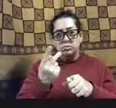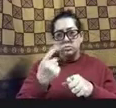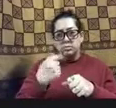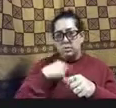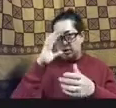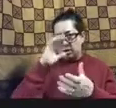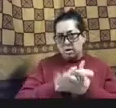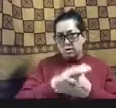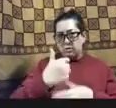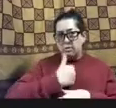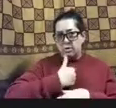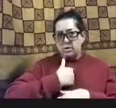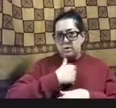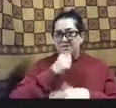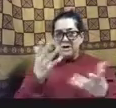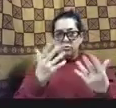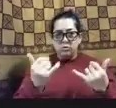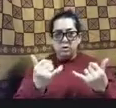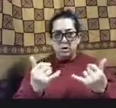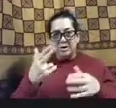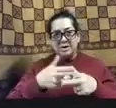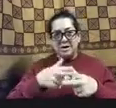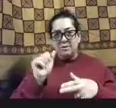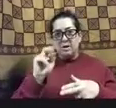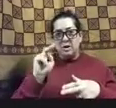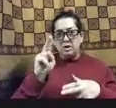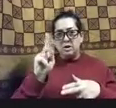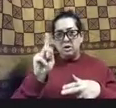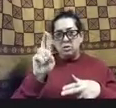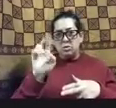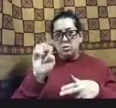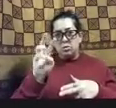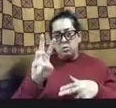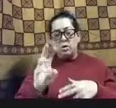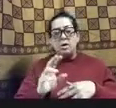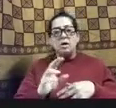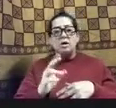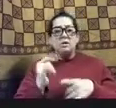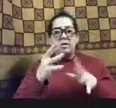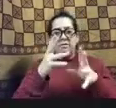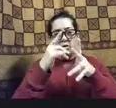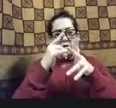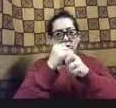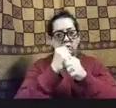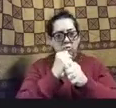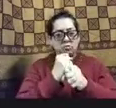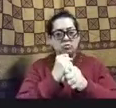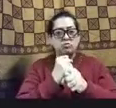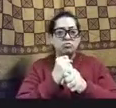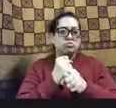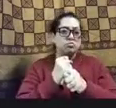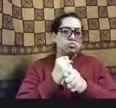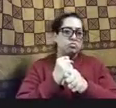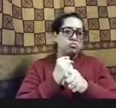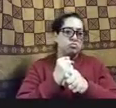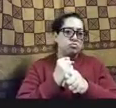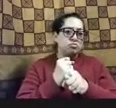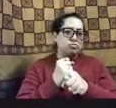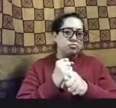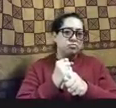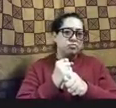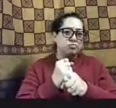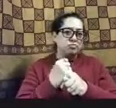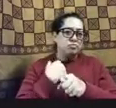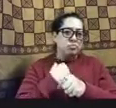not here today, his name is Andrew, a little bit of a conclusion that we've come to is